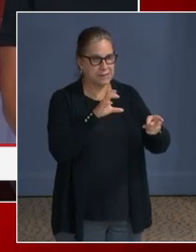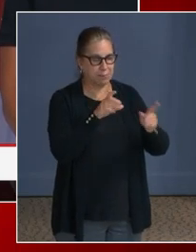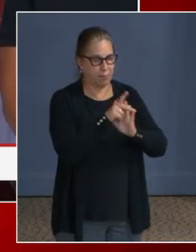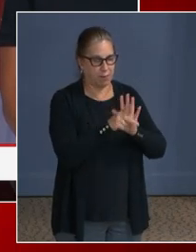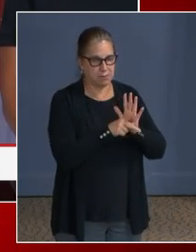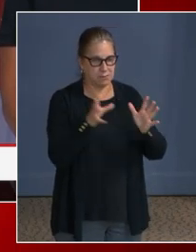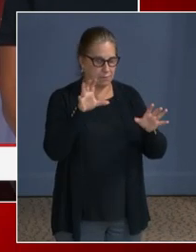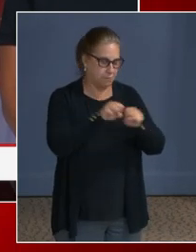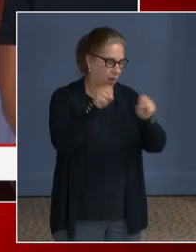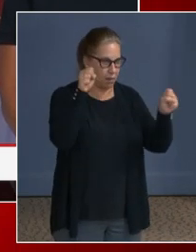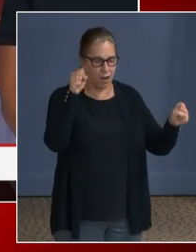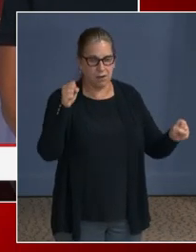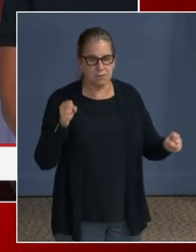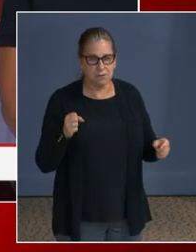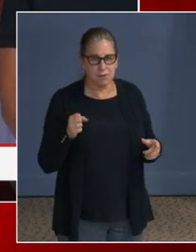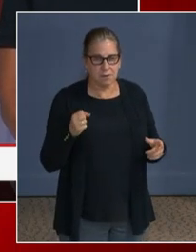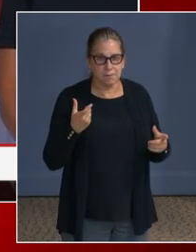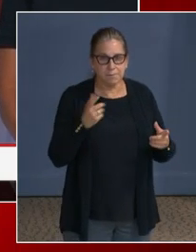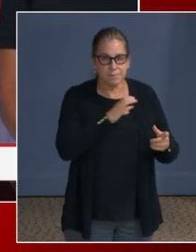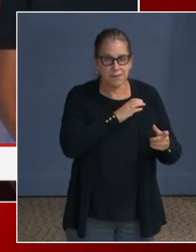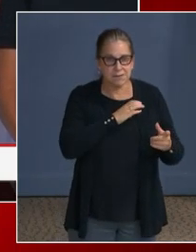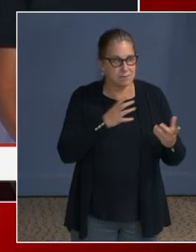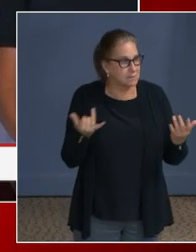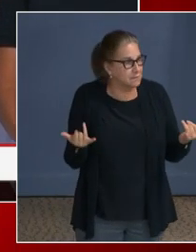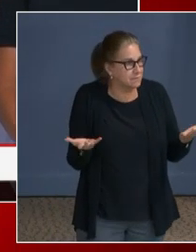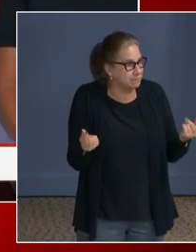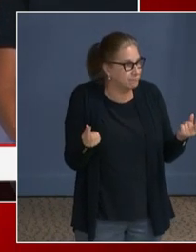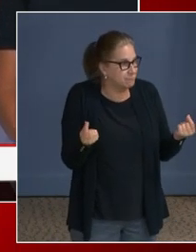together to put an end to it.